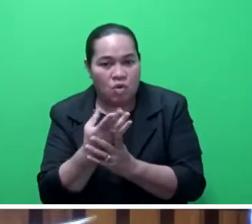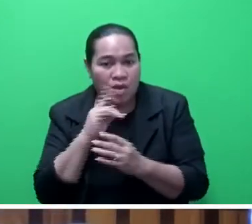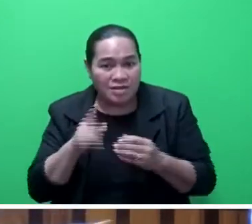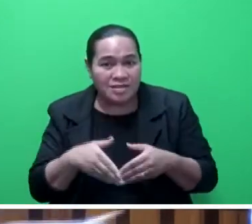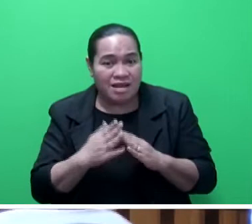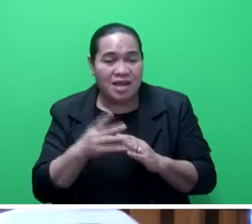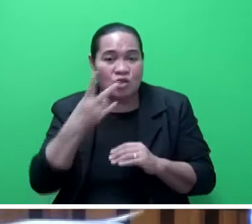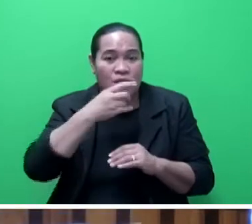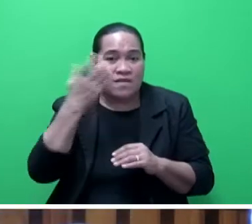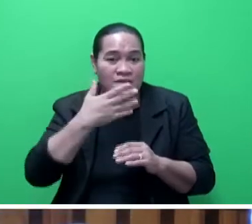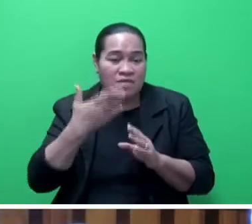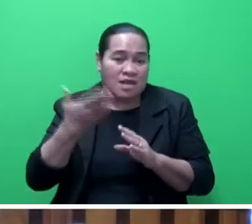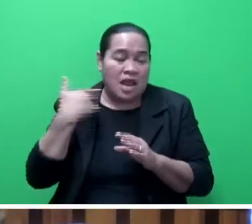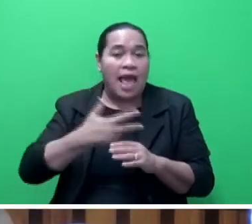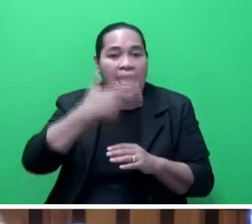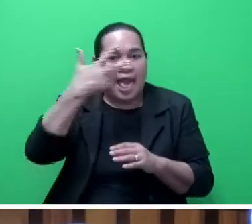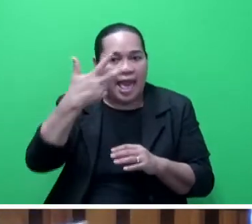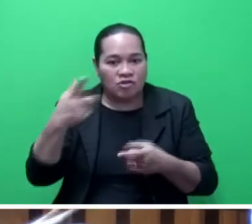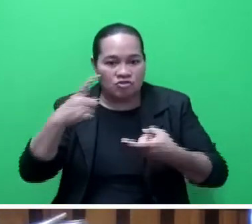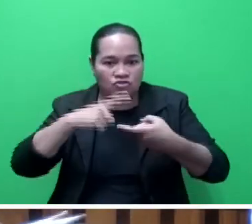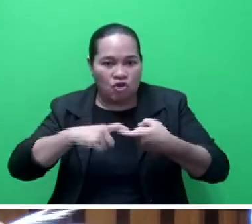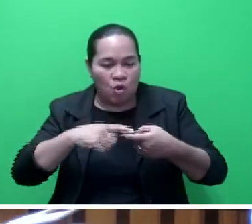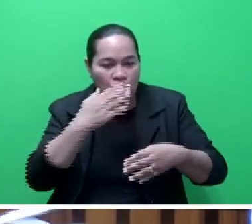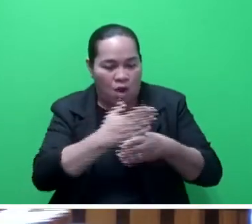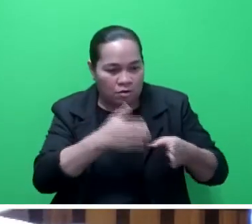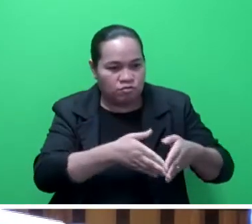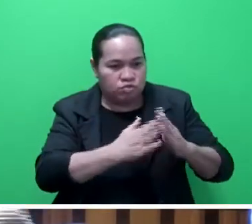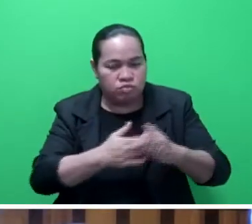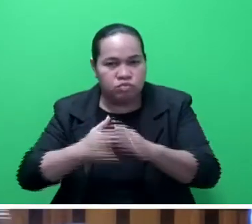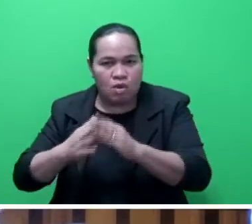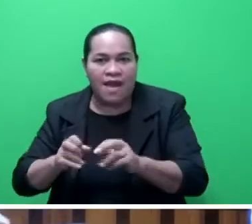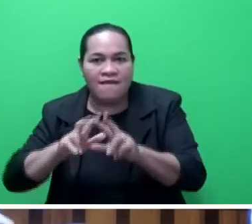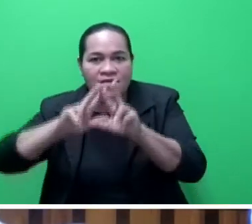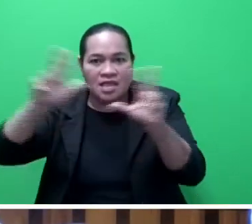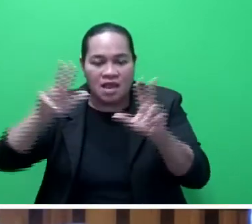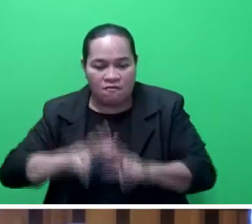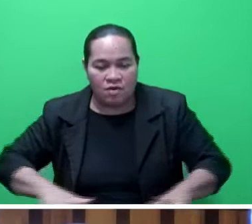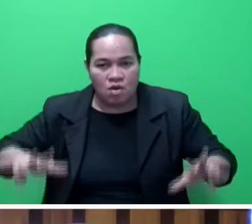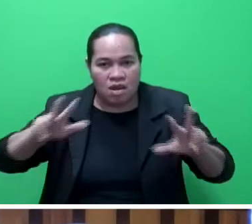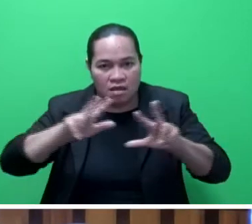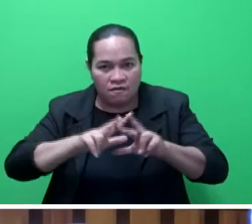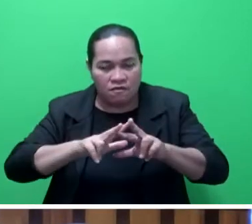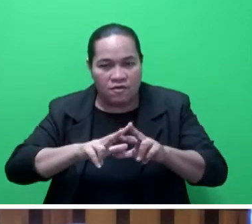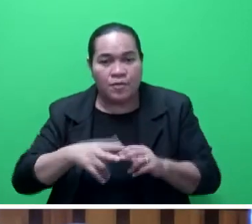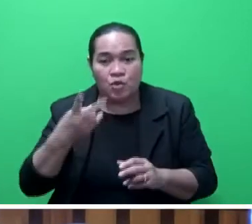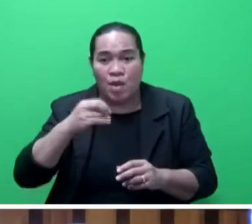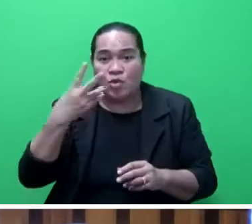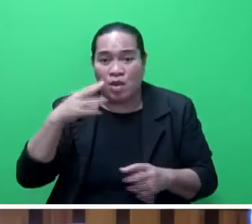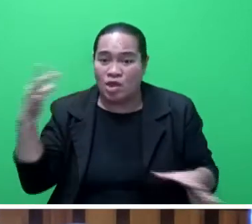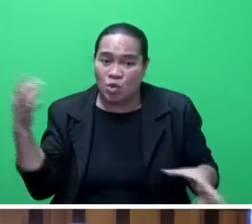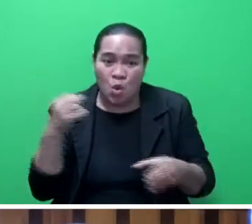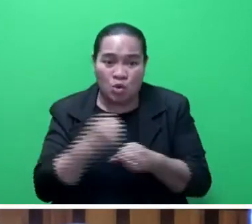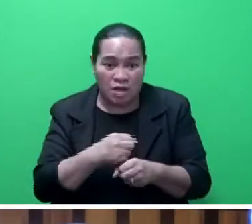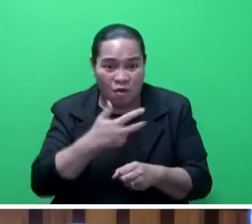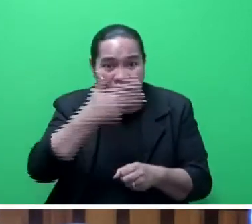2015, 8 joint ventures have been established to Viti level and Vanua level. In 2020, Mr. Speaker, sir, the total production of these